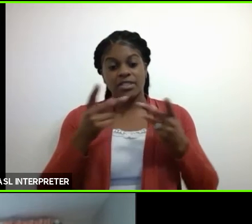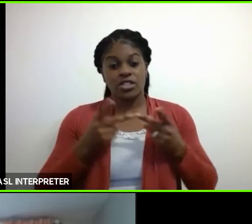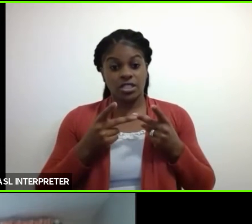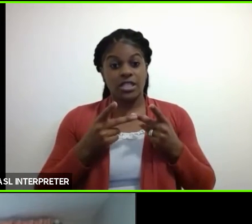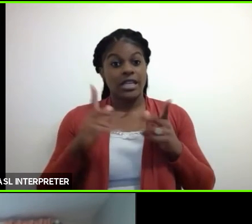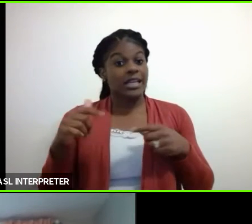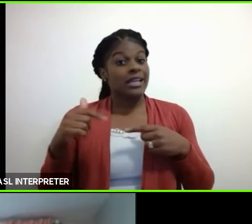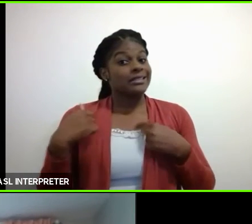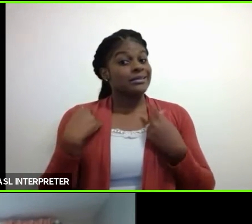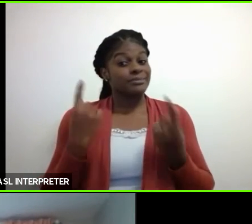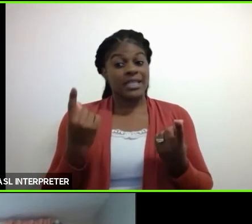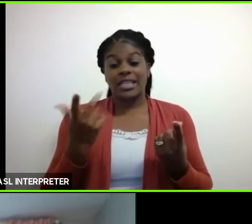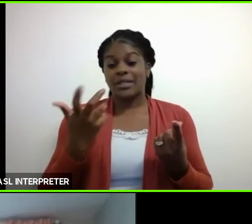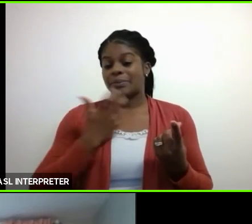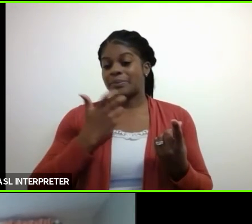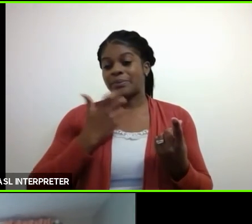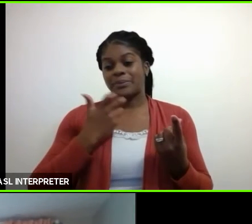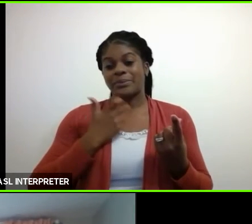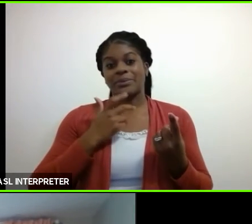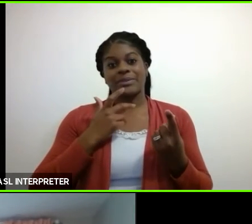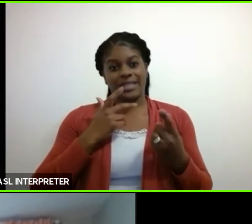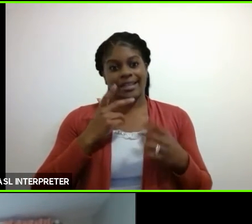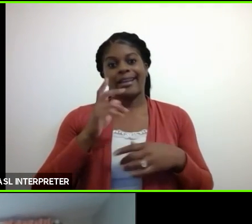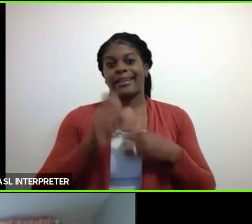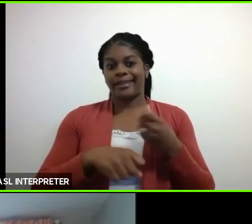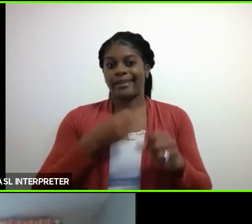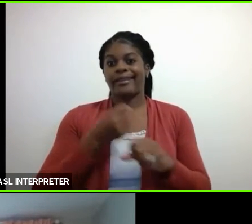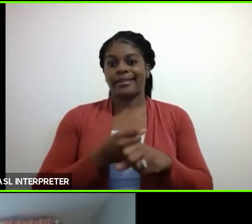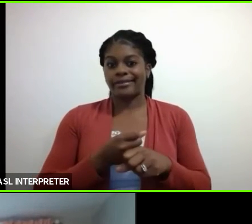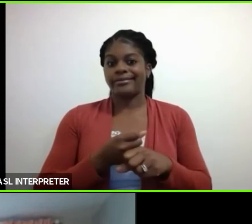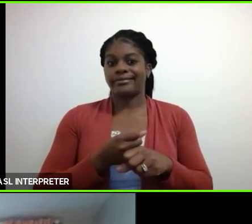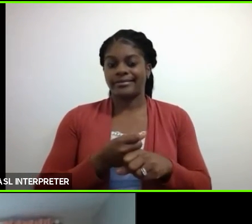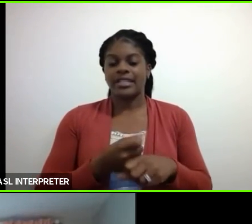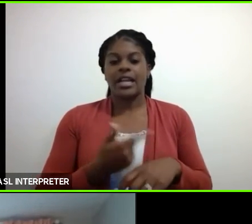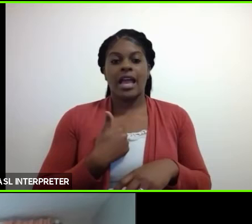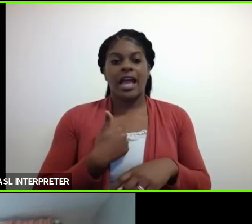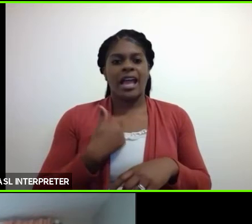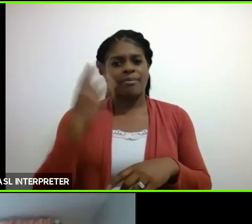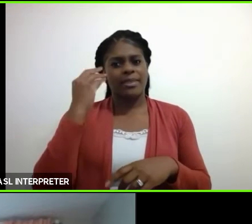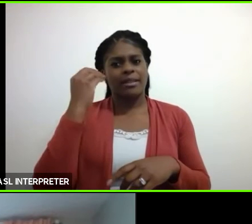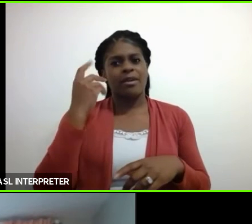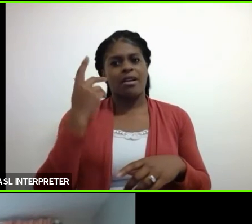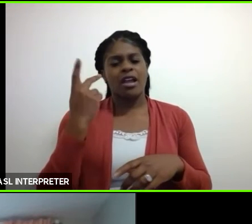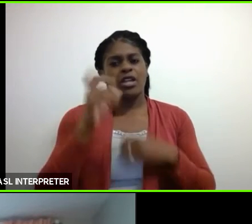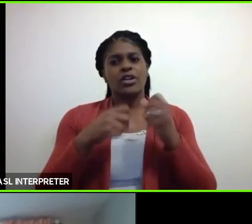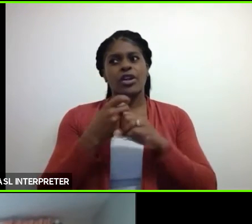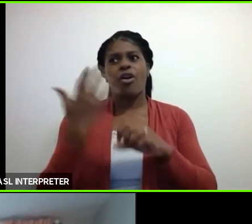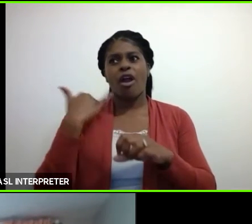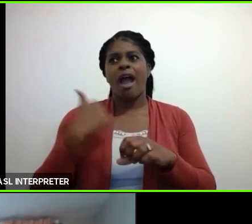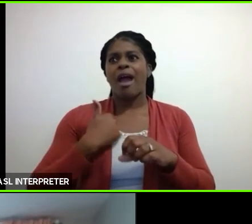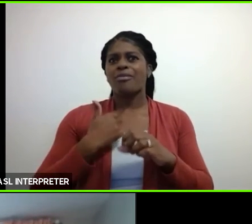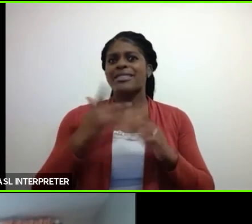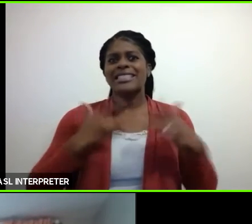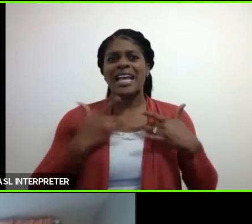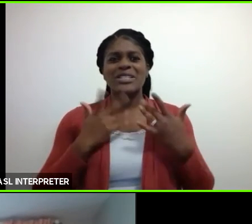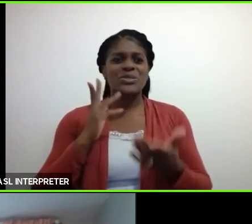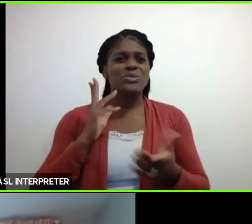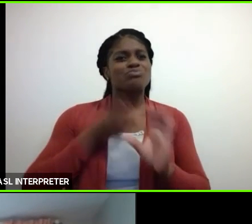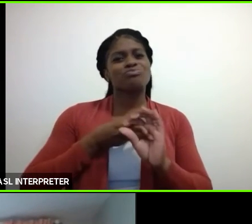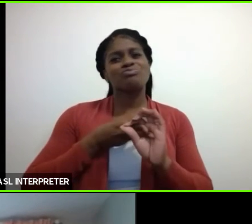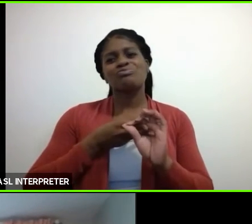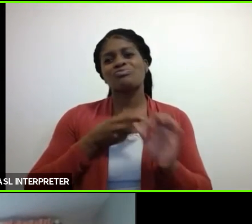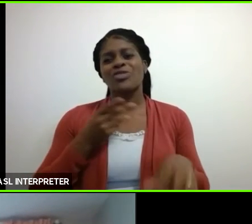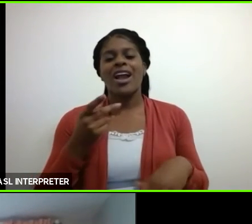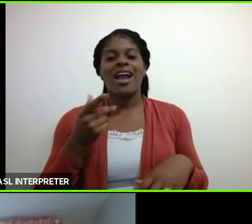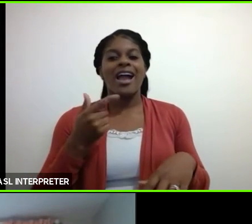has indeed been quite a year, to say the least. I think about a year ago, excited to come in, never would have imagined that we would